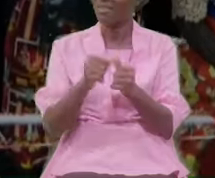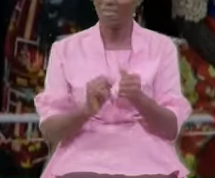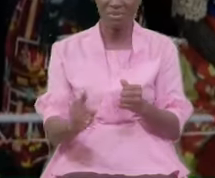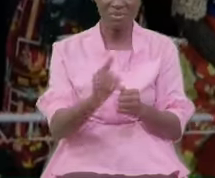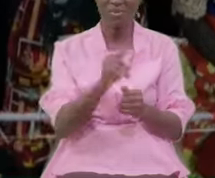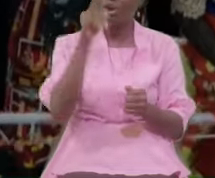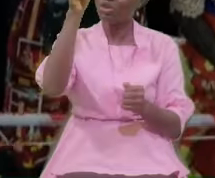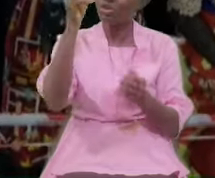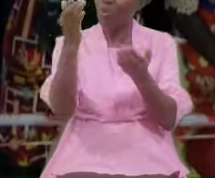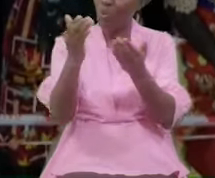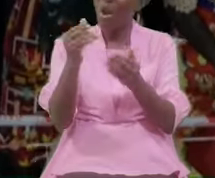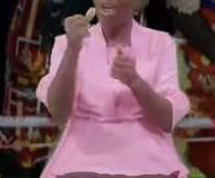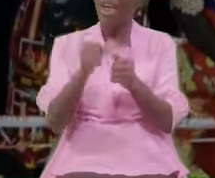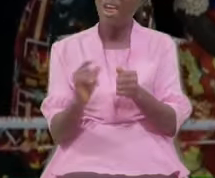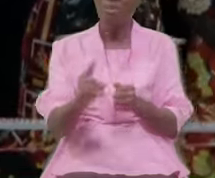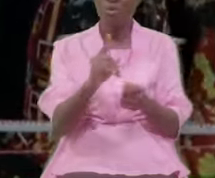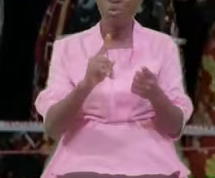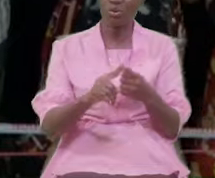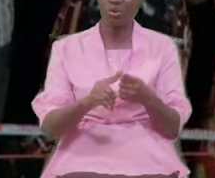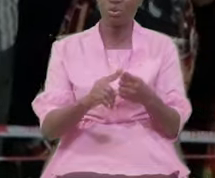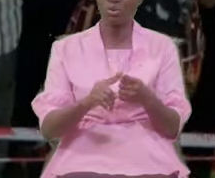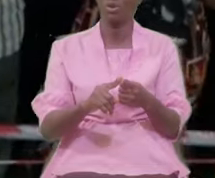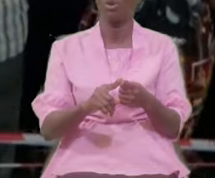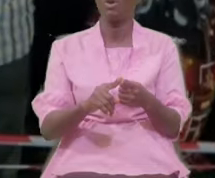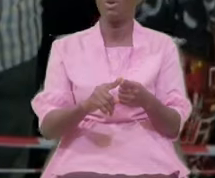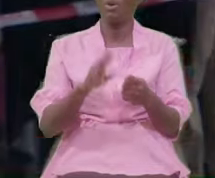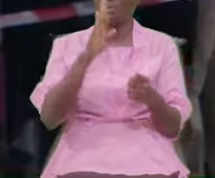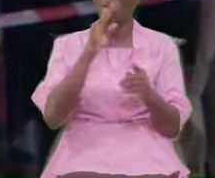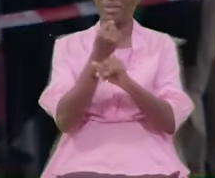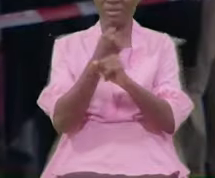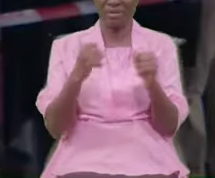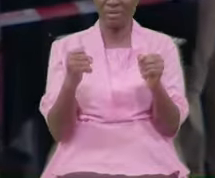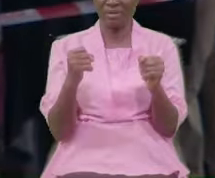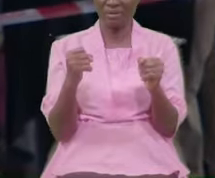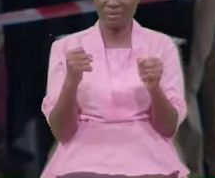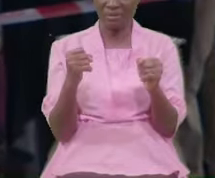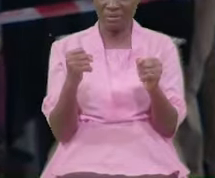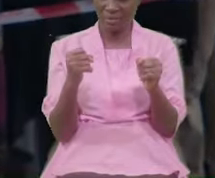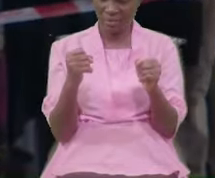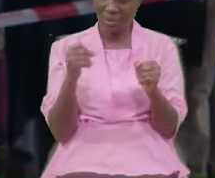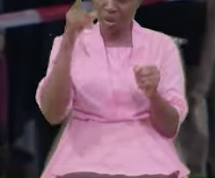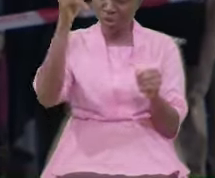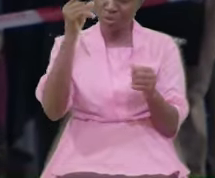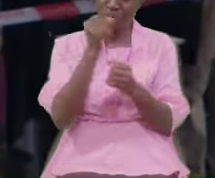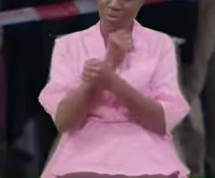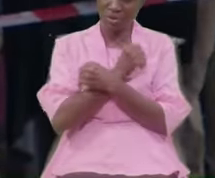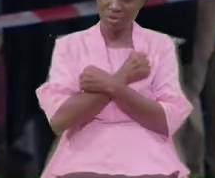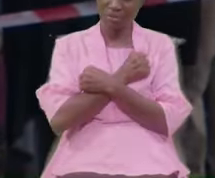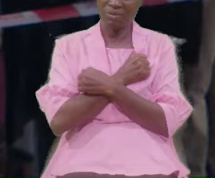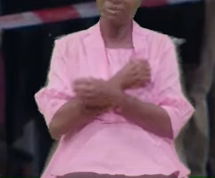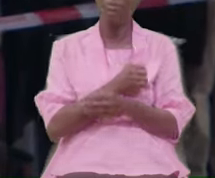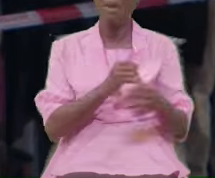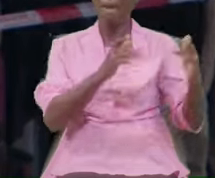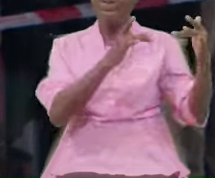every forg tanu love mercy and compassion forgive